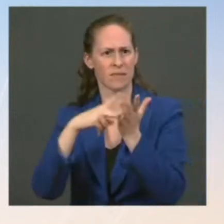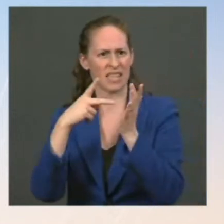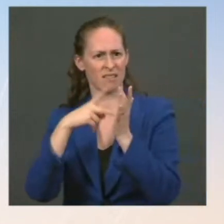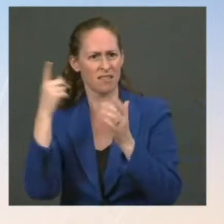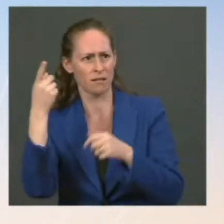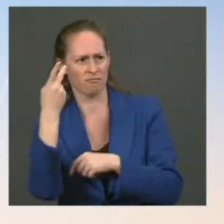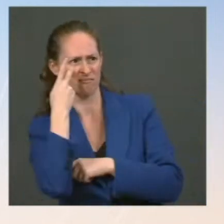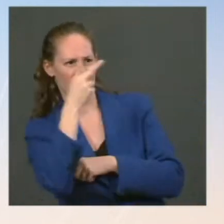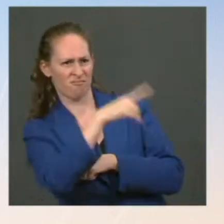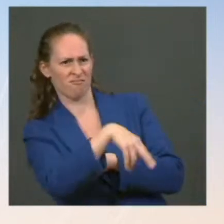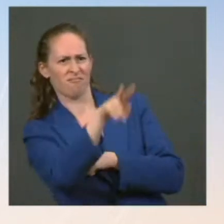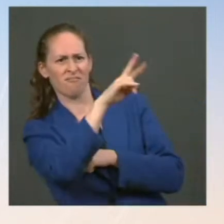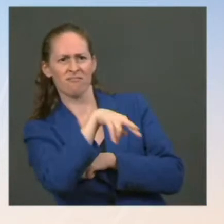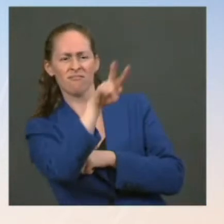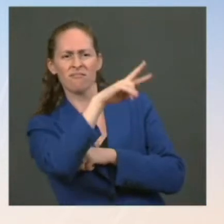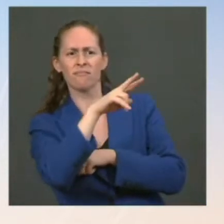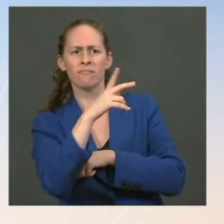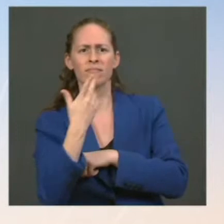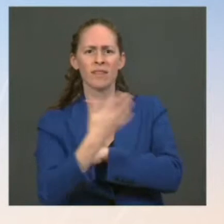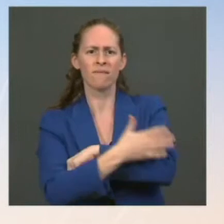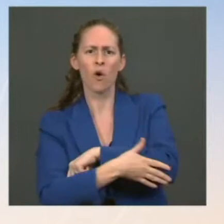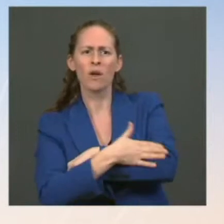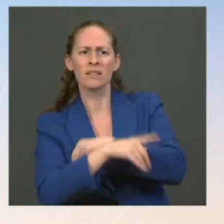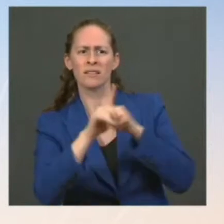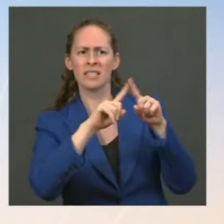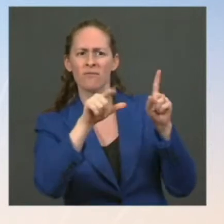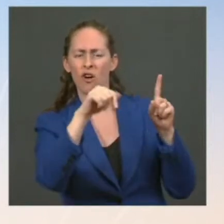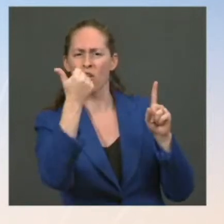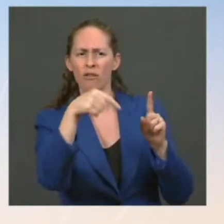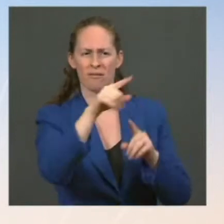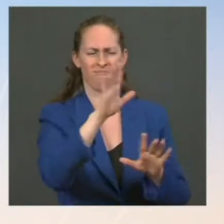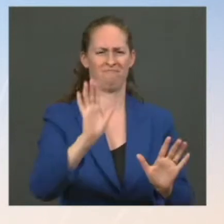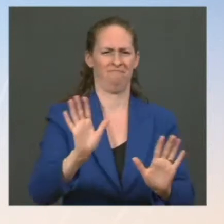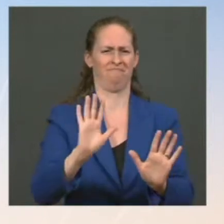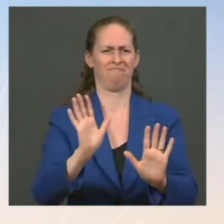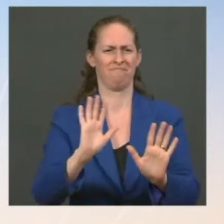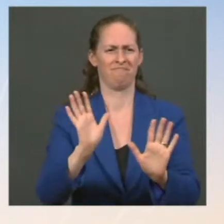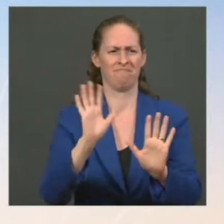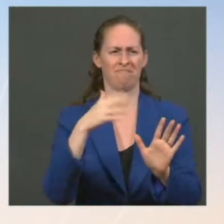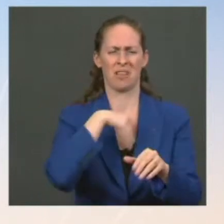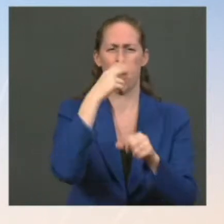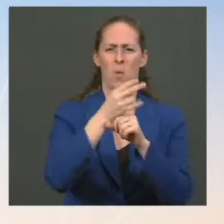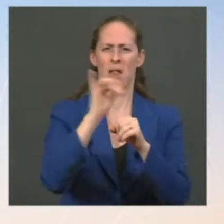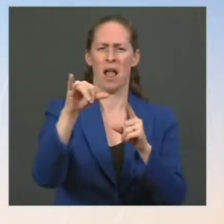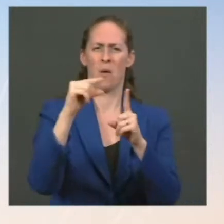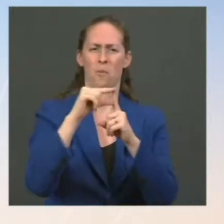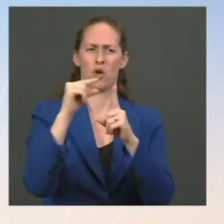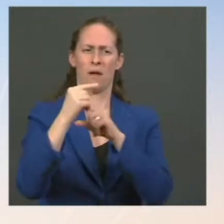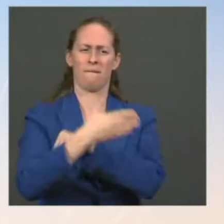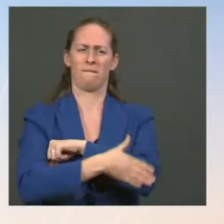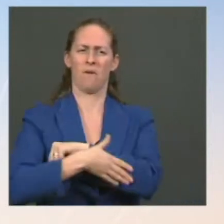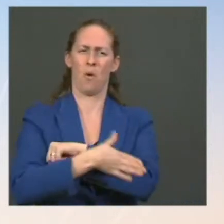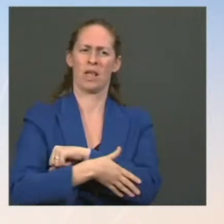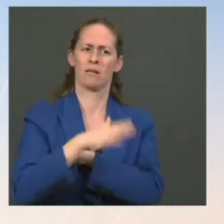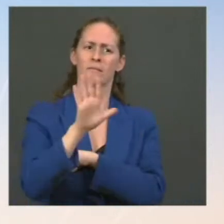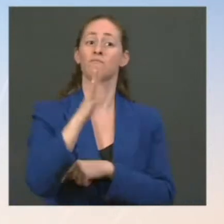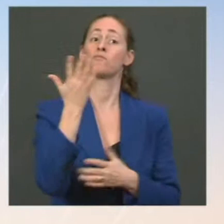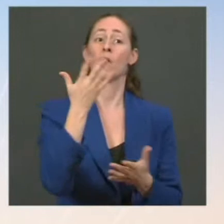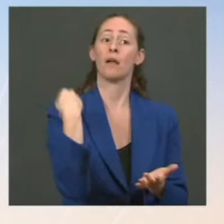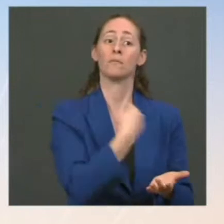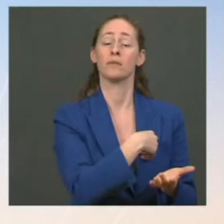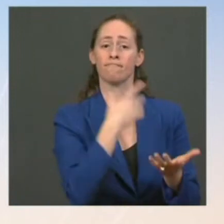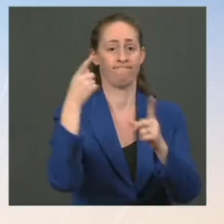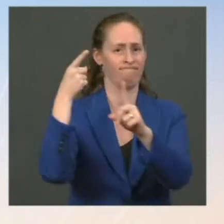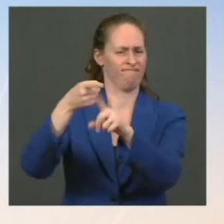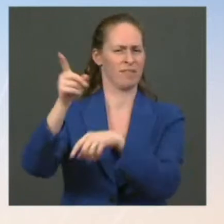geopolitical leverage? Well, first, we'd not refer to it in those terms. We would refer to it as, one, an action by the Department of Justice, which is an